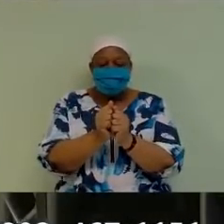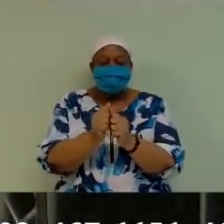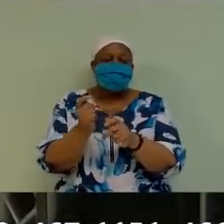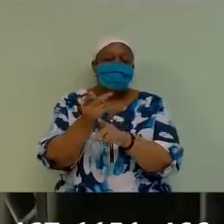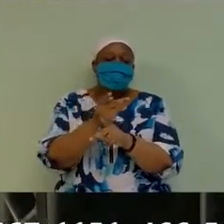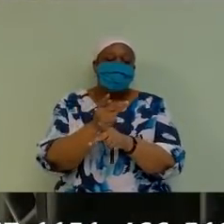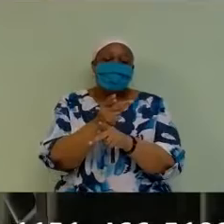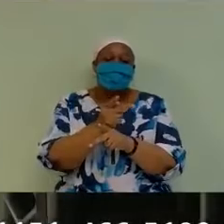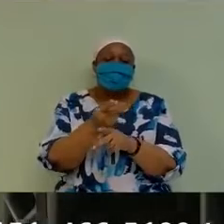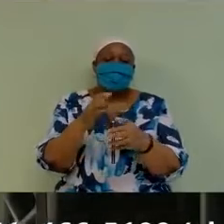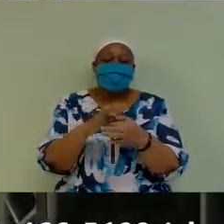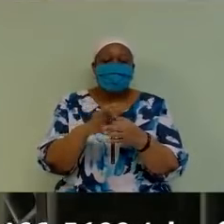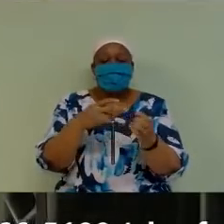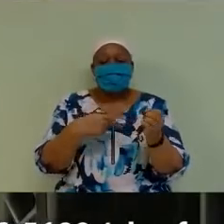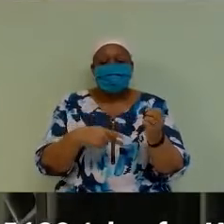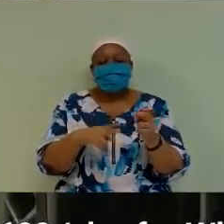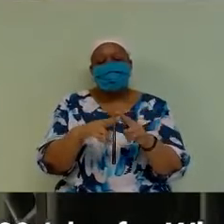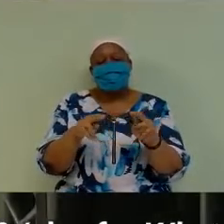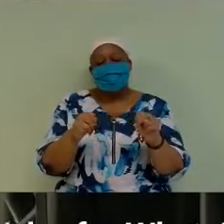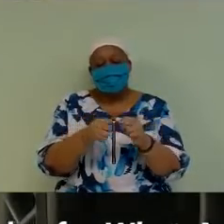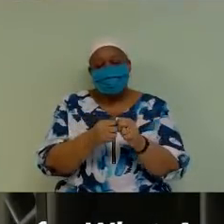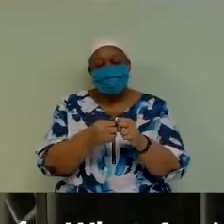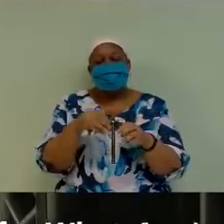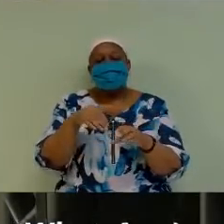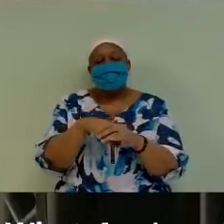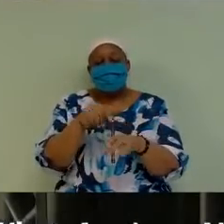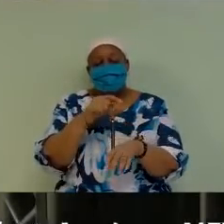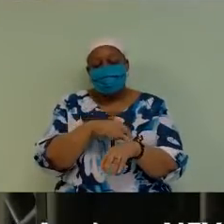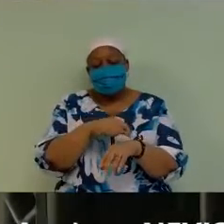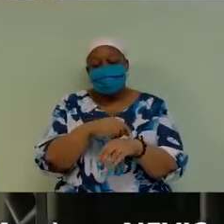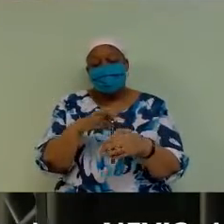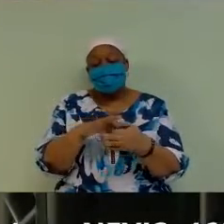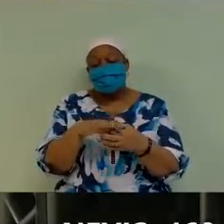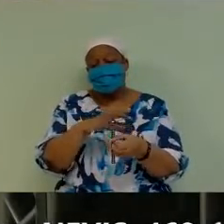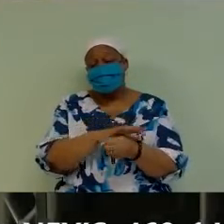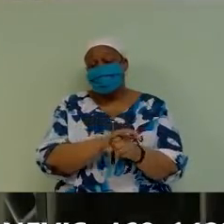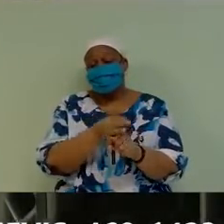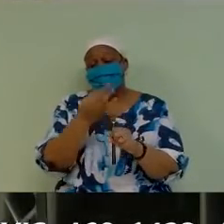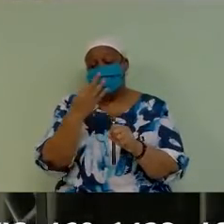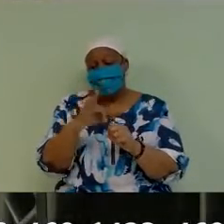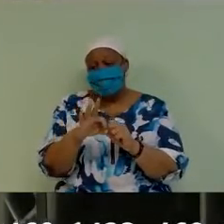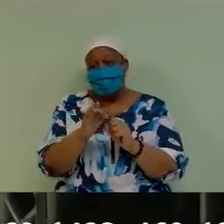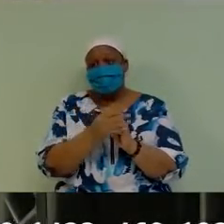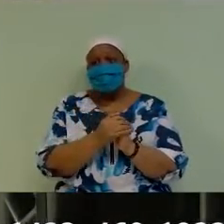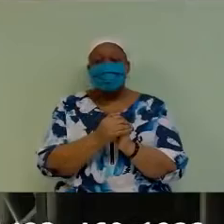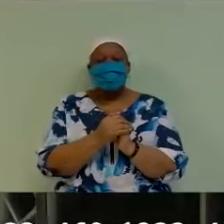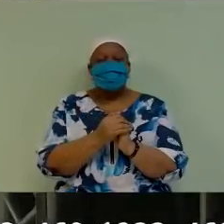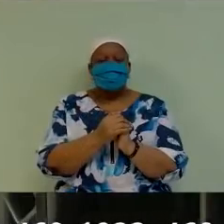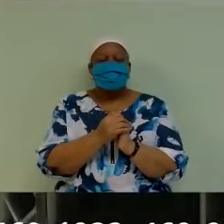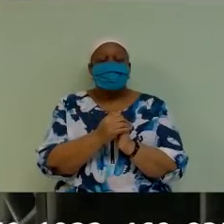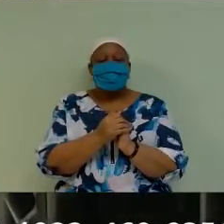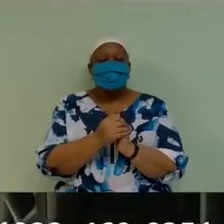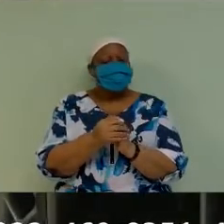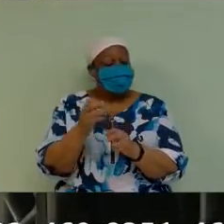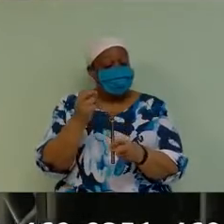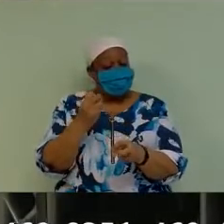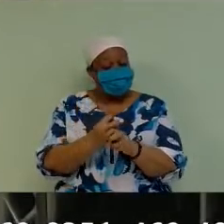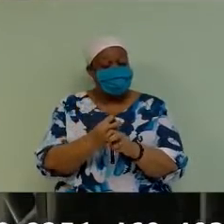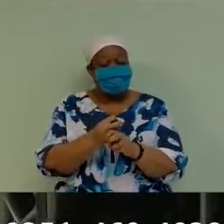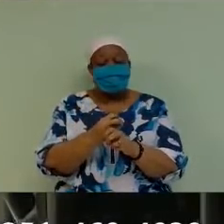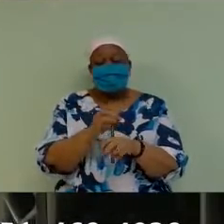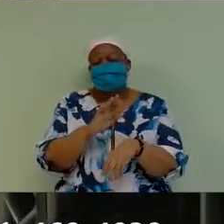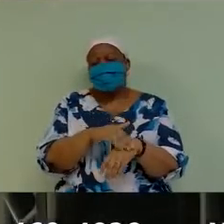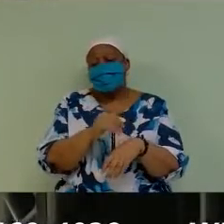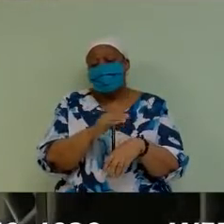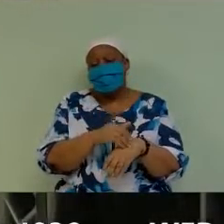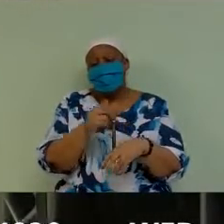our Federation of St. Kitts during this pandemic. It would be difficult to begin to mention names because that